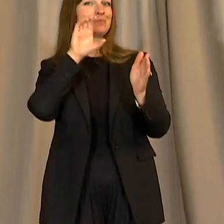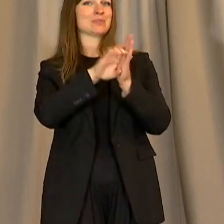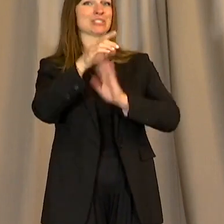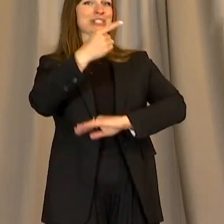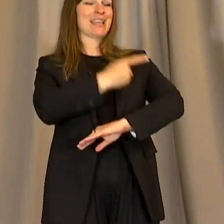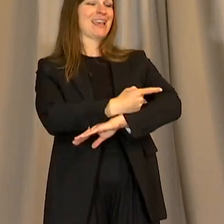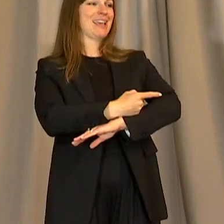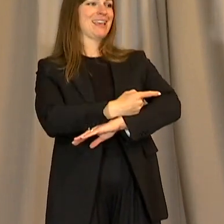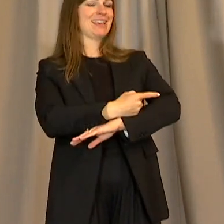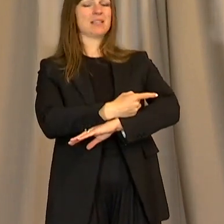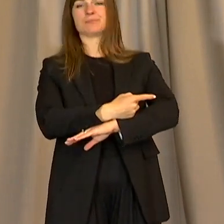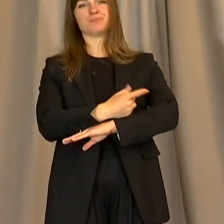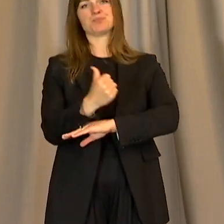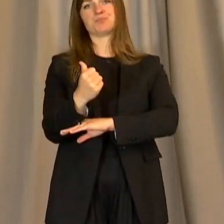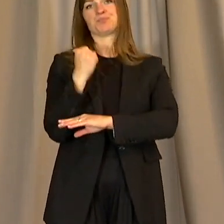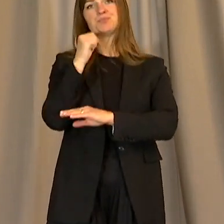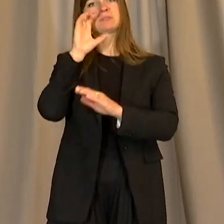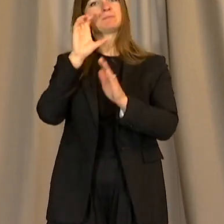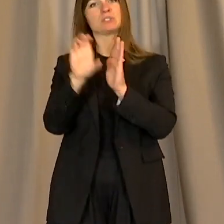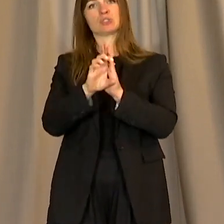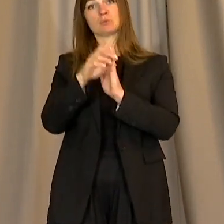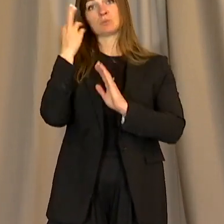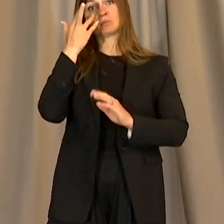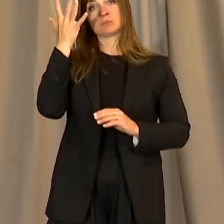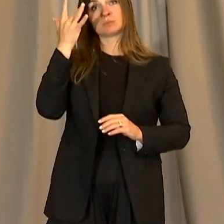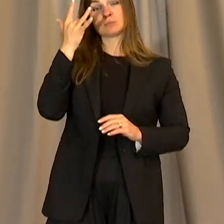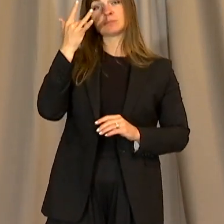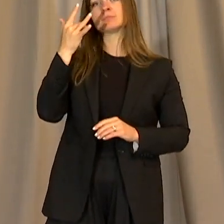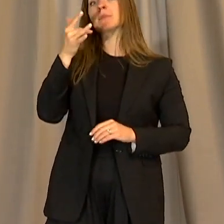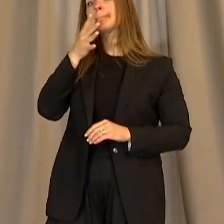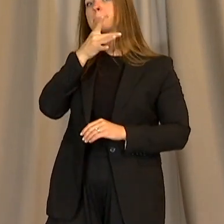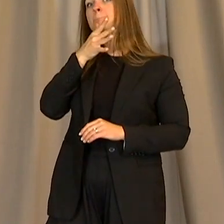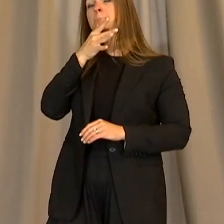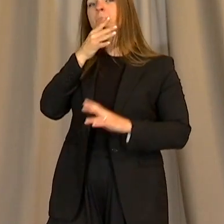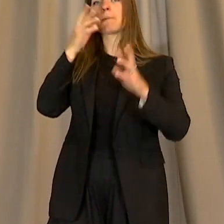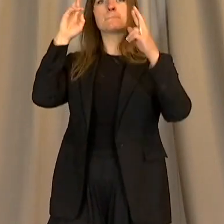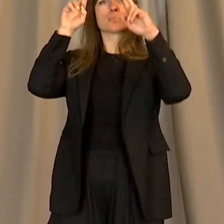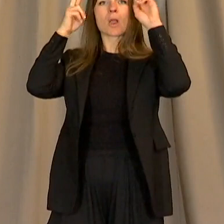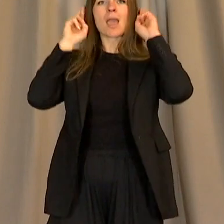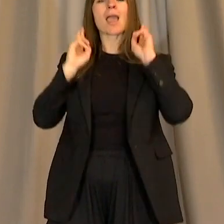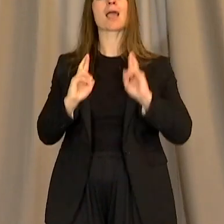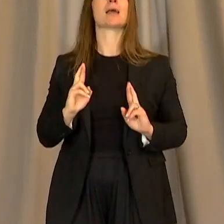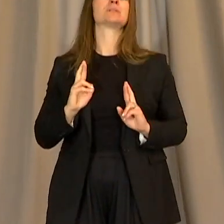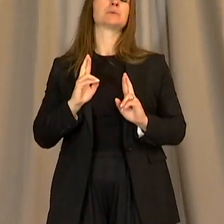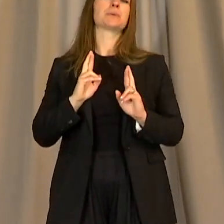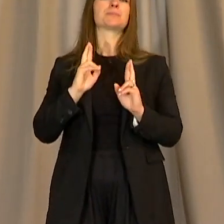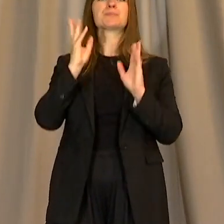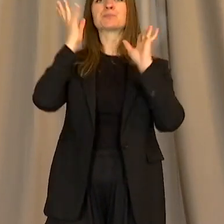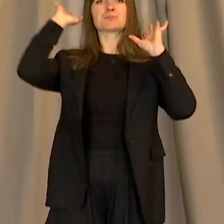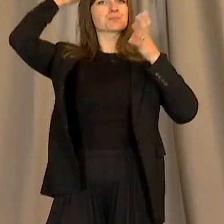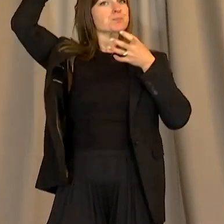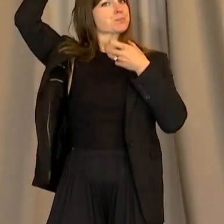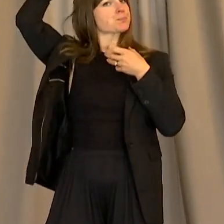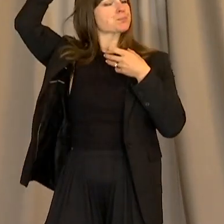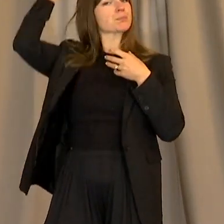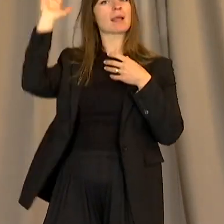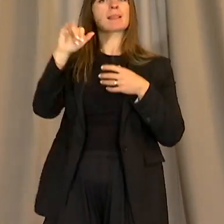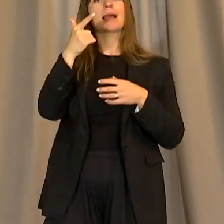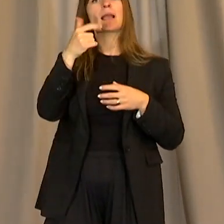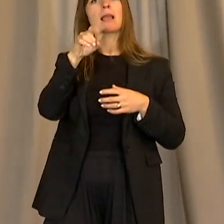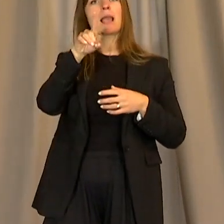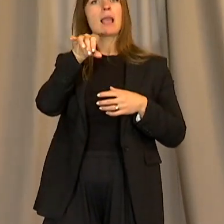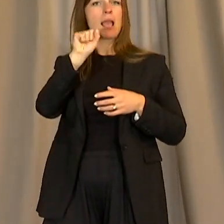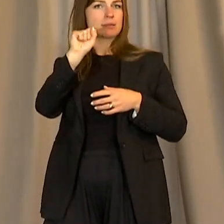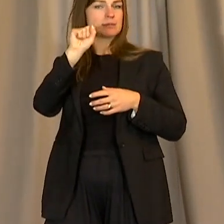not able to take her picture because her mother had put these braids in her hair, nice little updo,